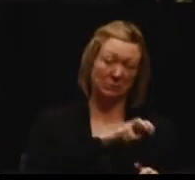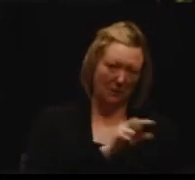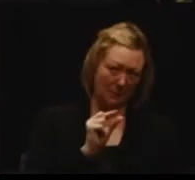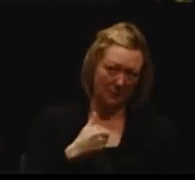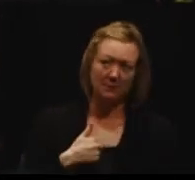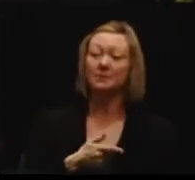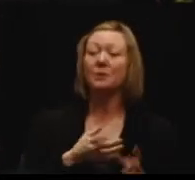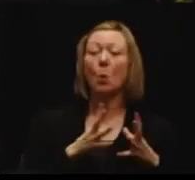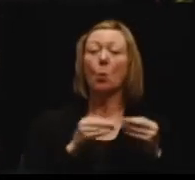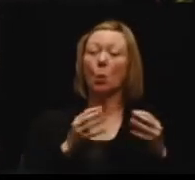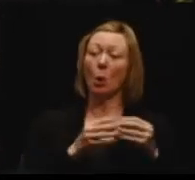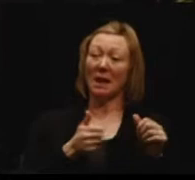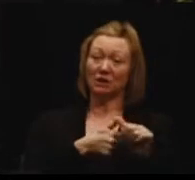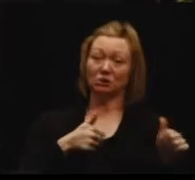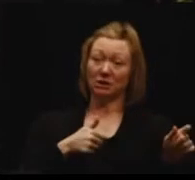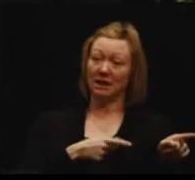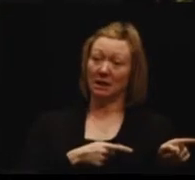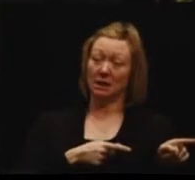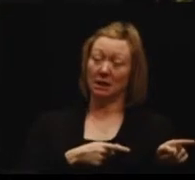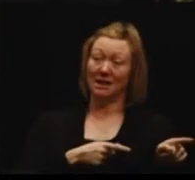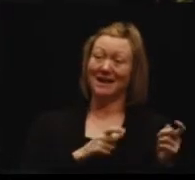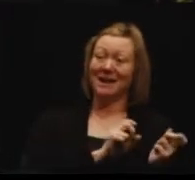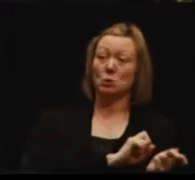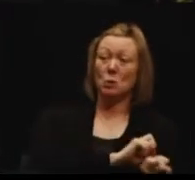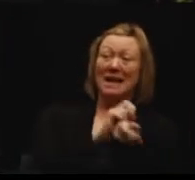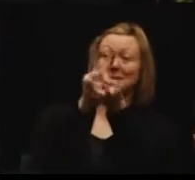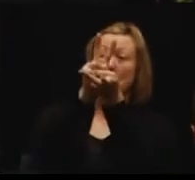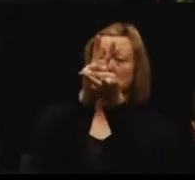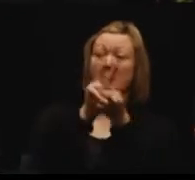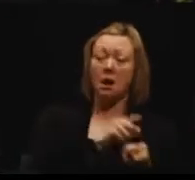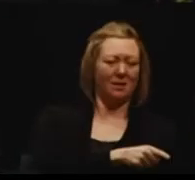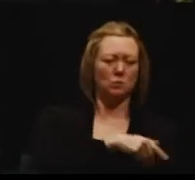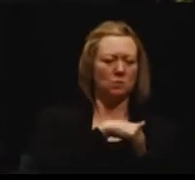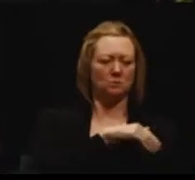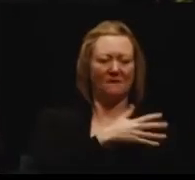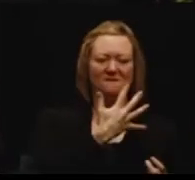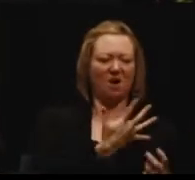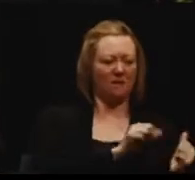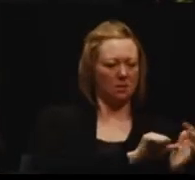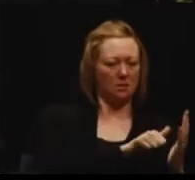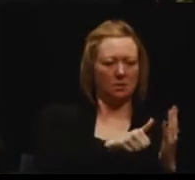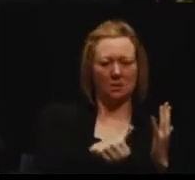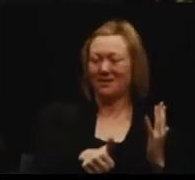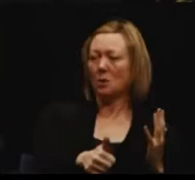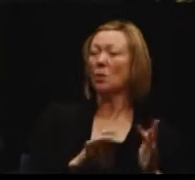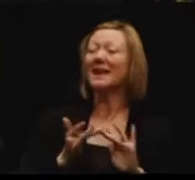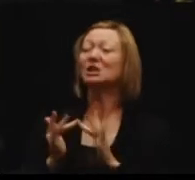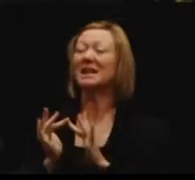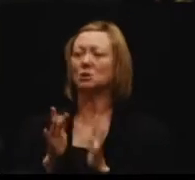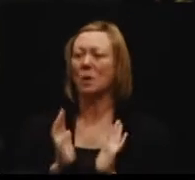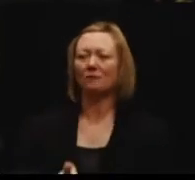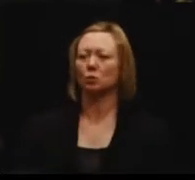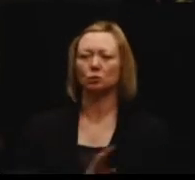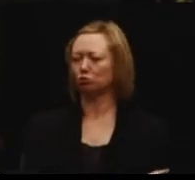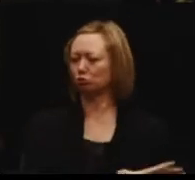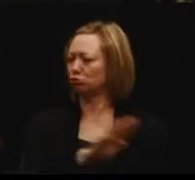to the exporter, the wool goes through about five hands. With the internet, it doesn't have to. It can go straight to the carpet manufacturer. So I